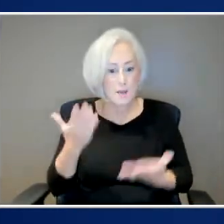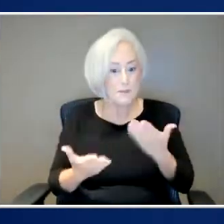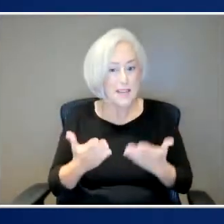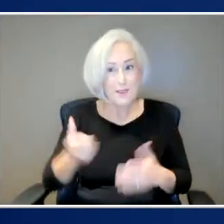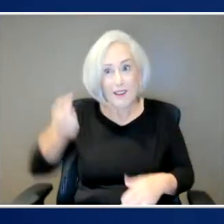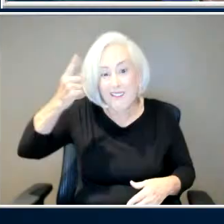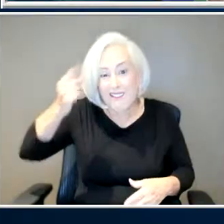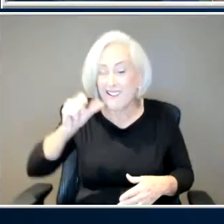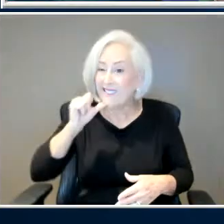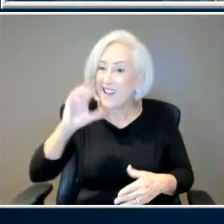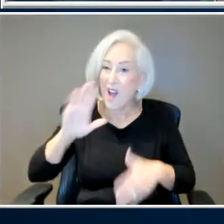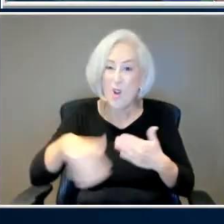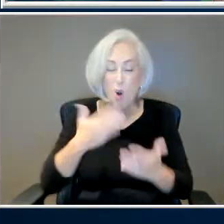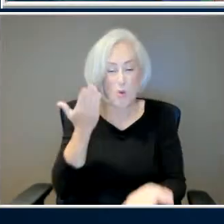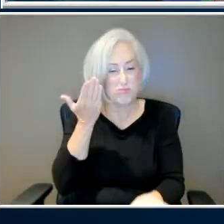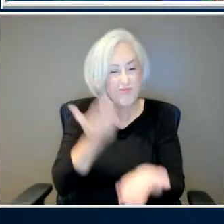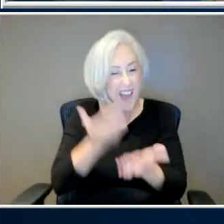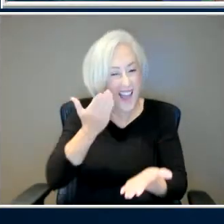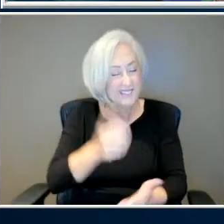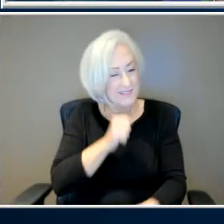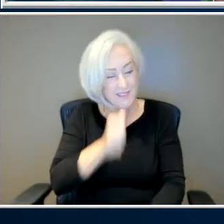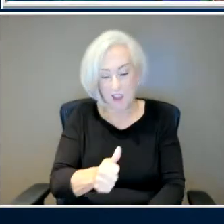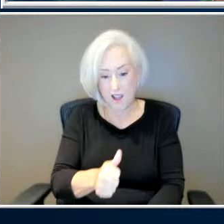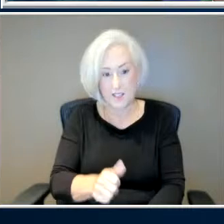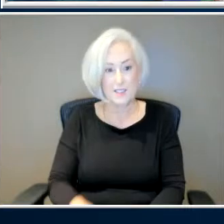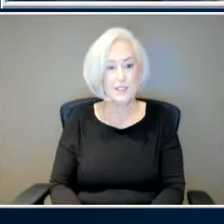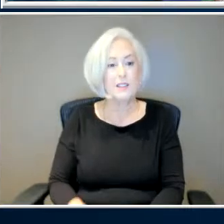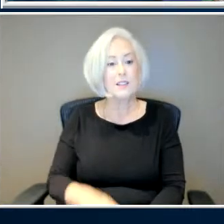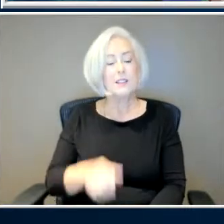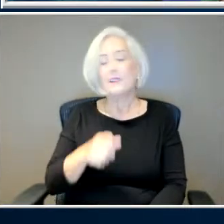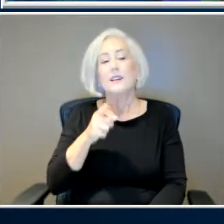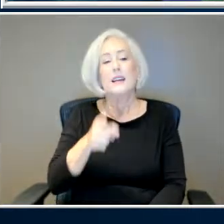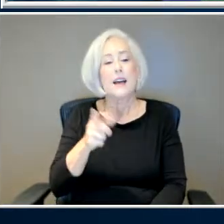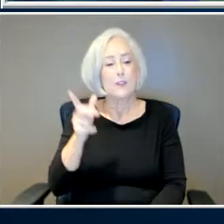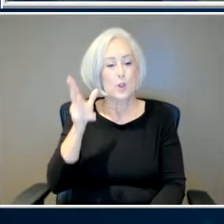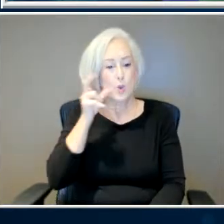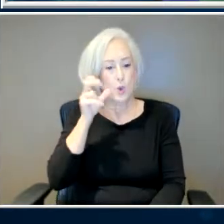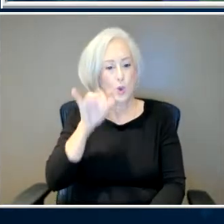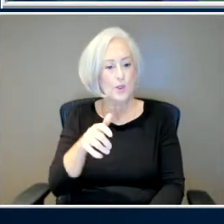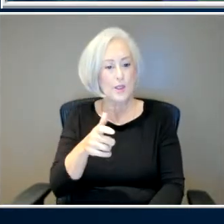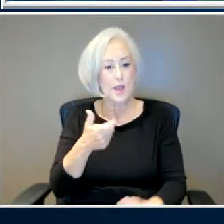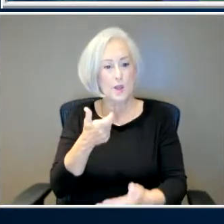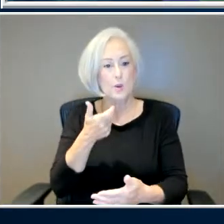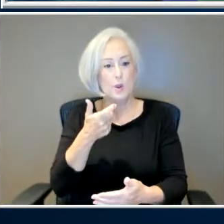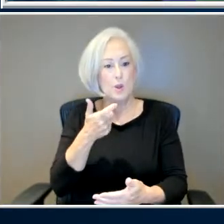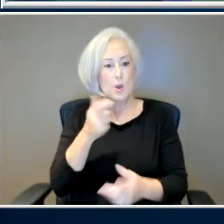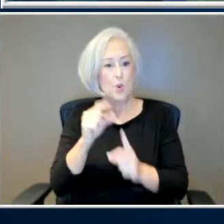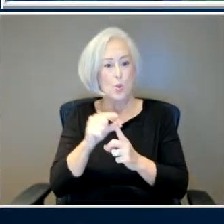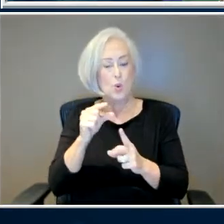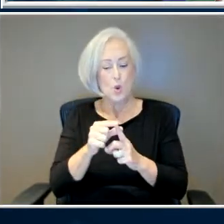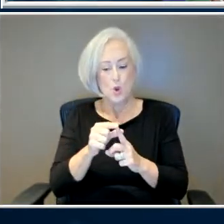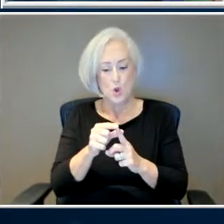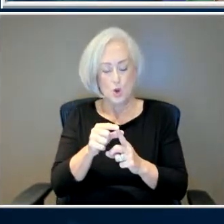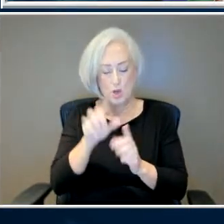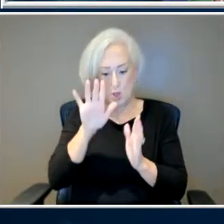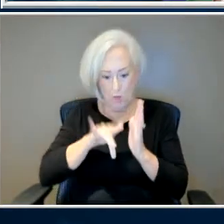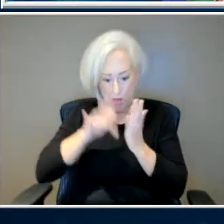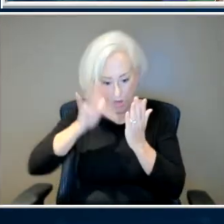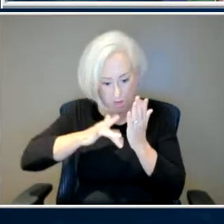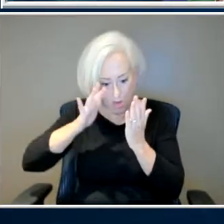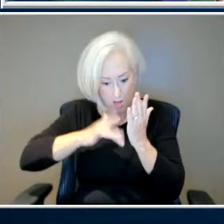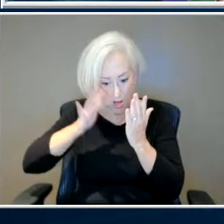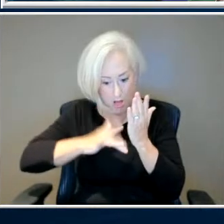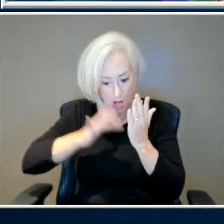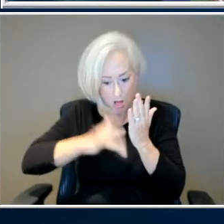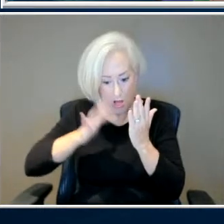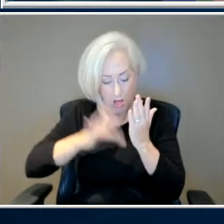Yeah. I was going to say, have you heard the term doom scrolling? Because I got caught up in that, where for some reason I'll scroll